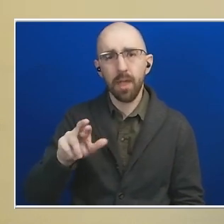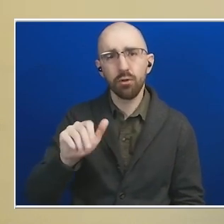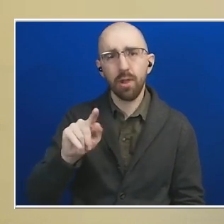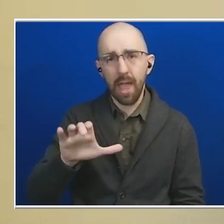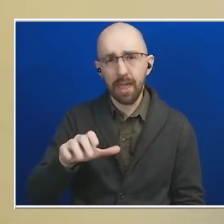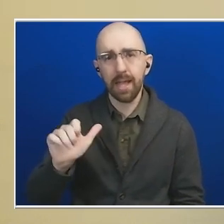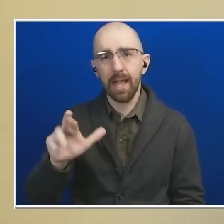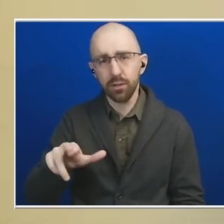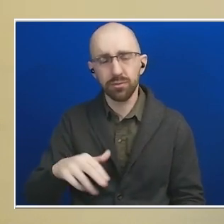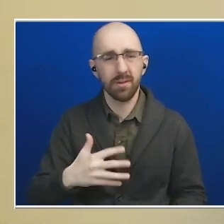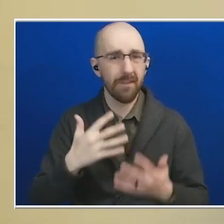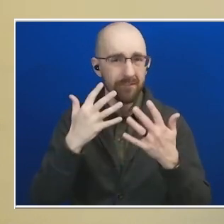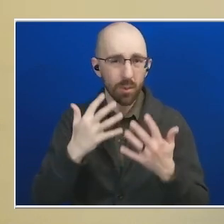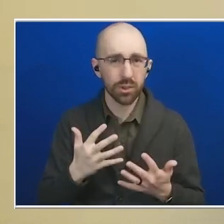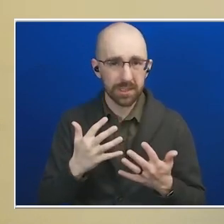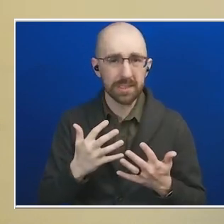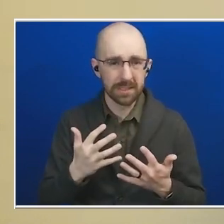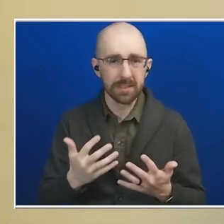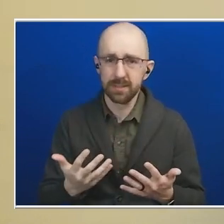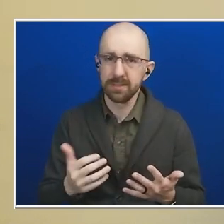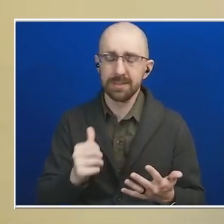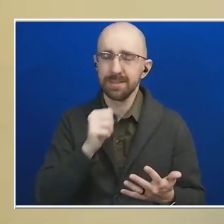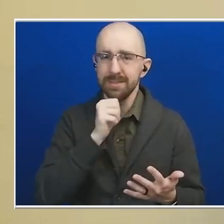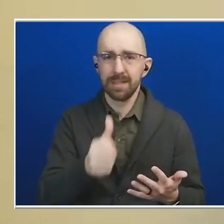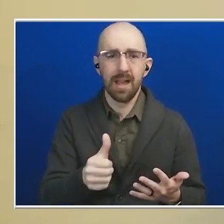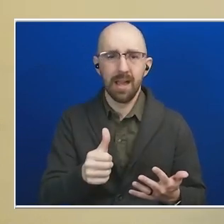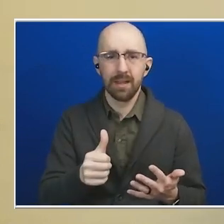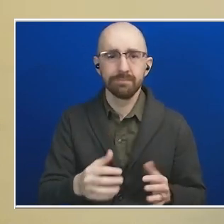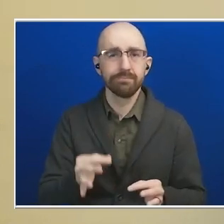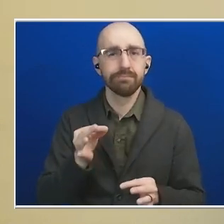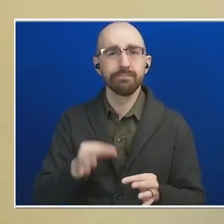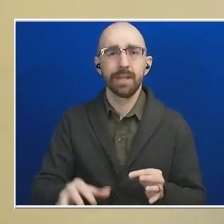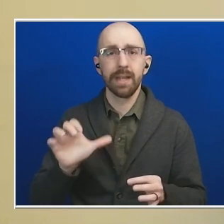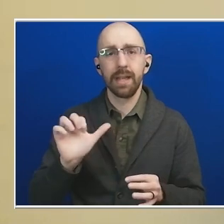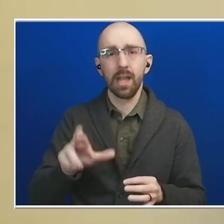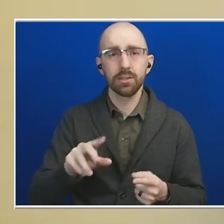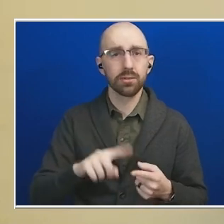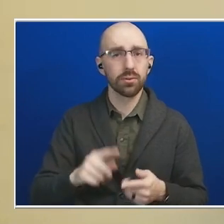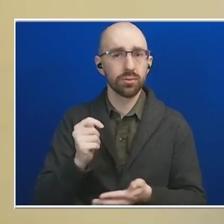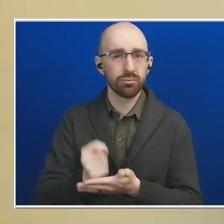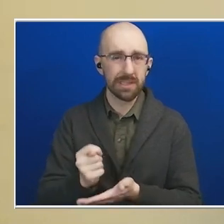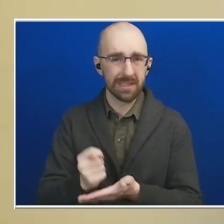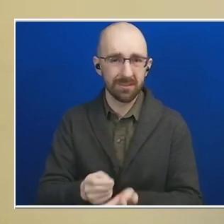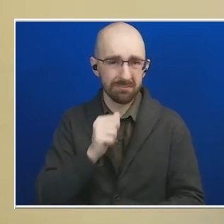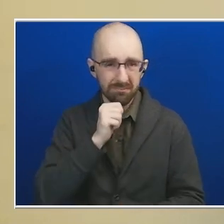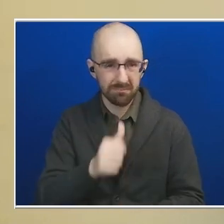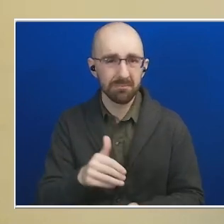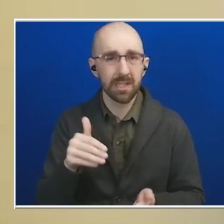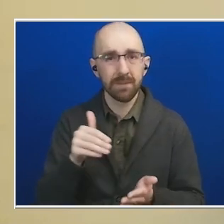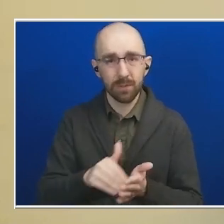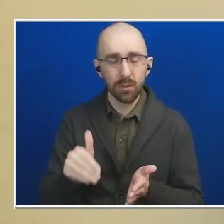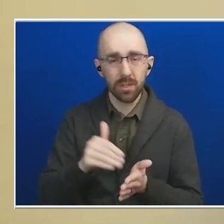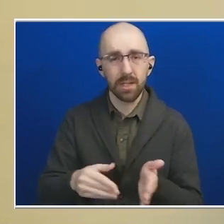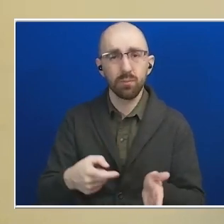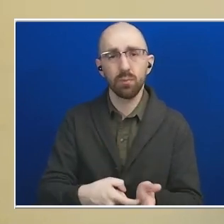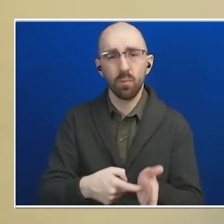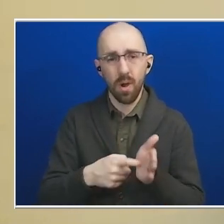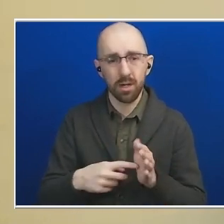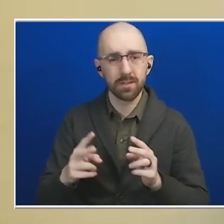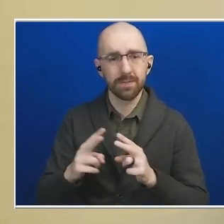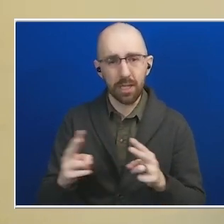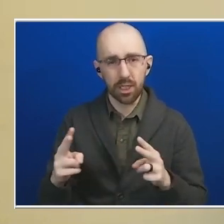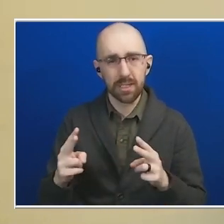And unfortunately, it's not a simple cancer to treat. It frequently requires very